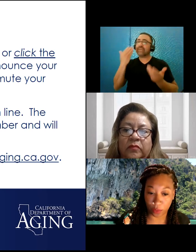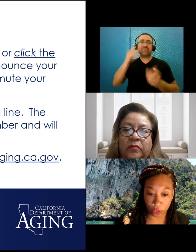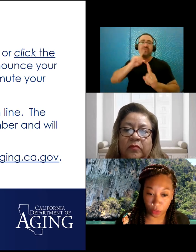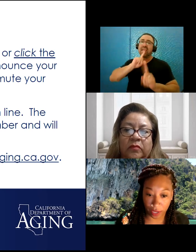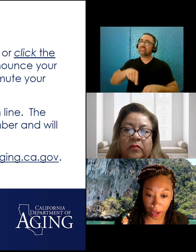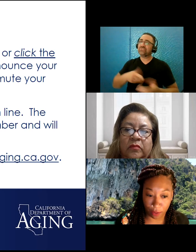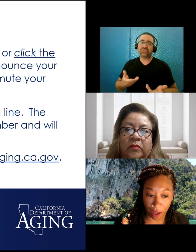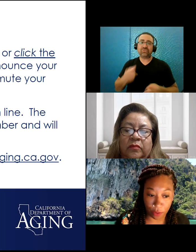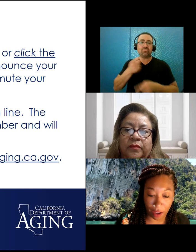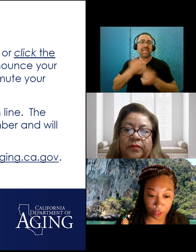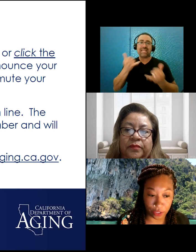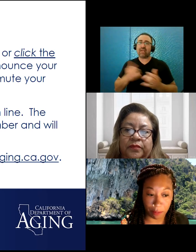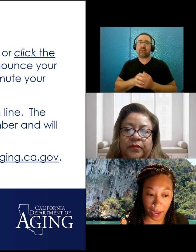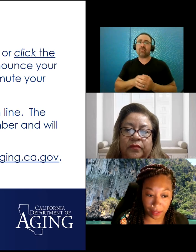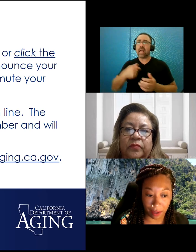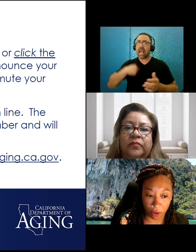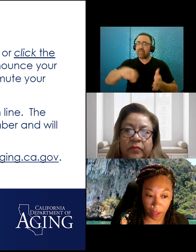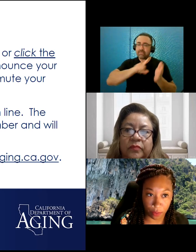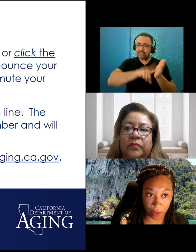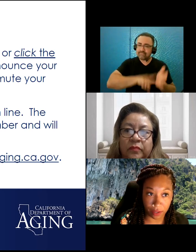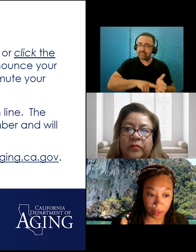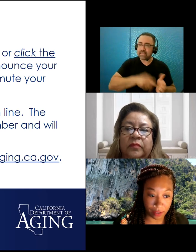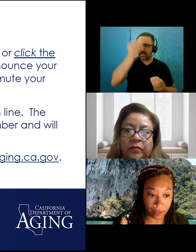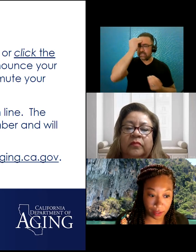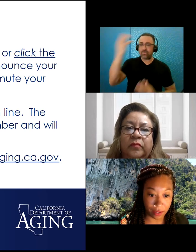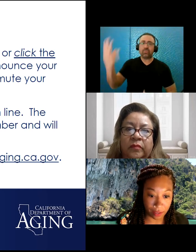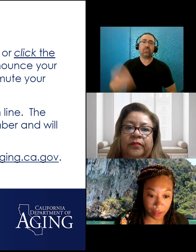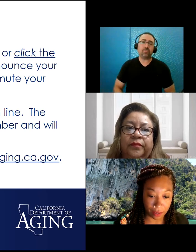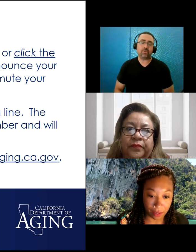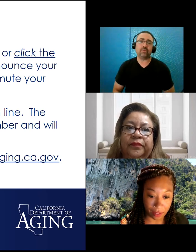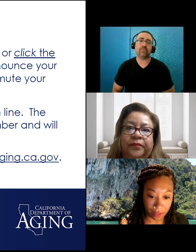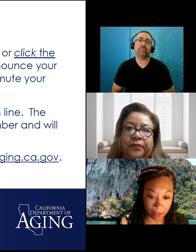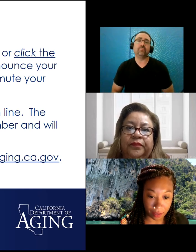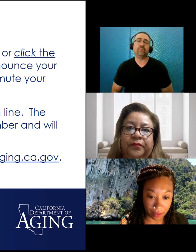that question right now. I will have to get back to them on that one.